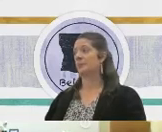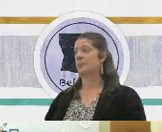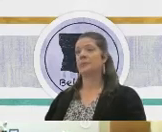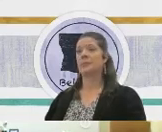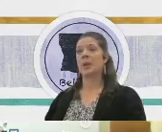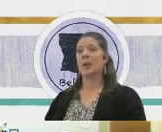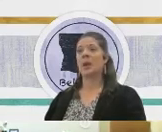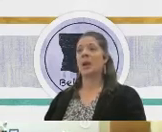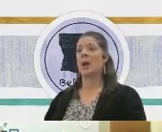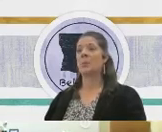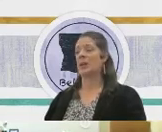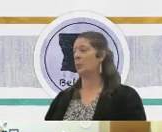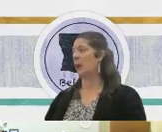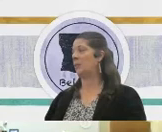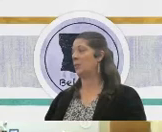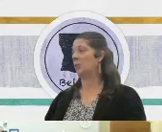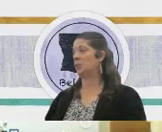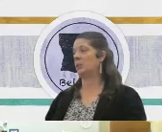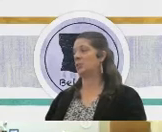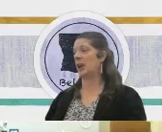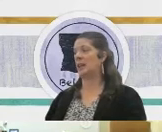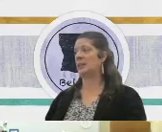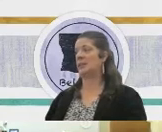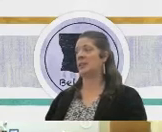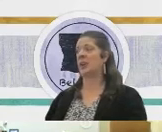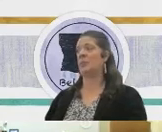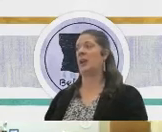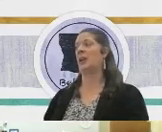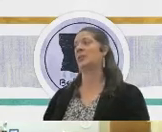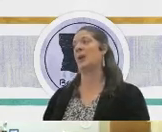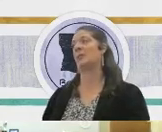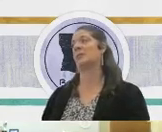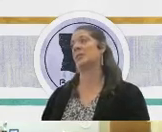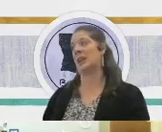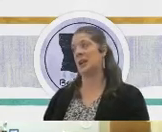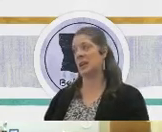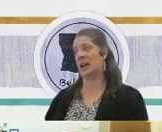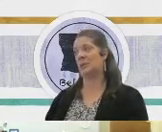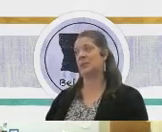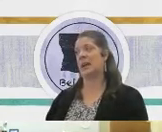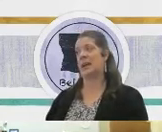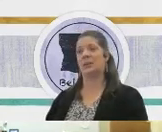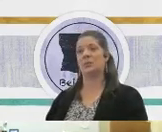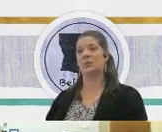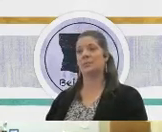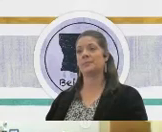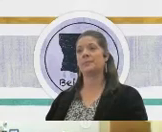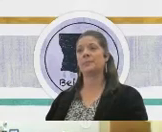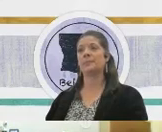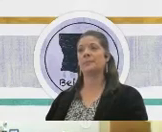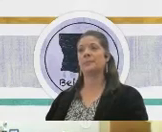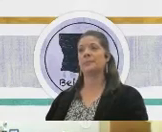you. Mm-hmm. Hayden, we have a question in the chat that says, if coming in from out of state, how is that handled?